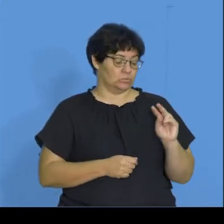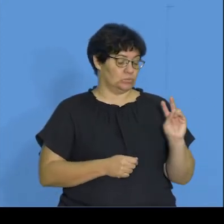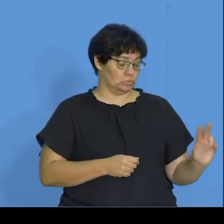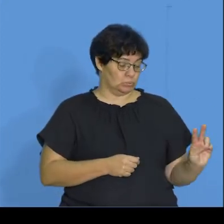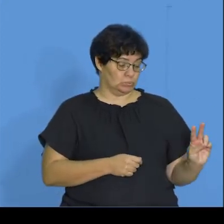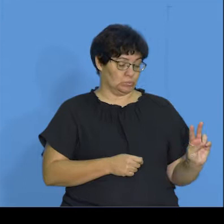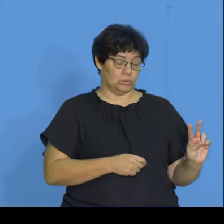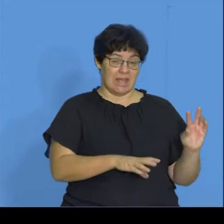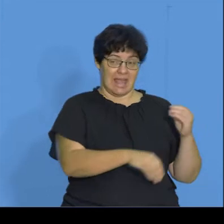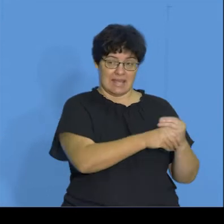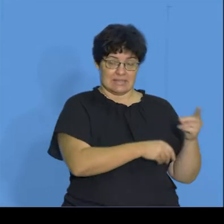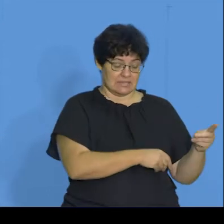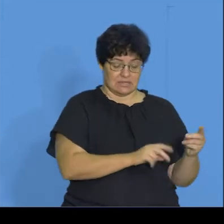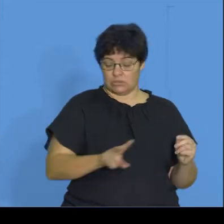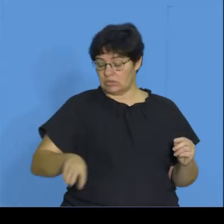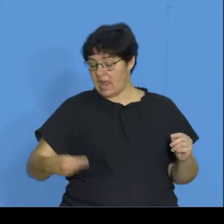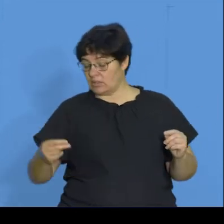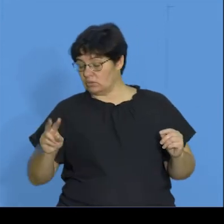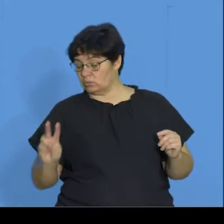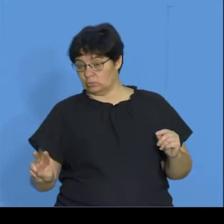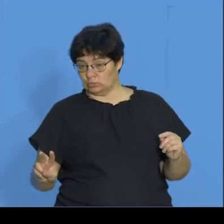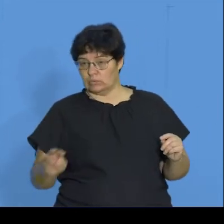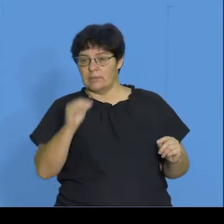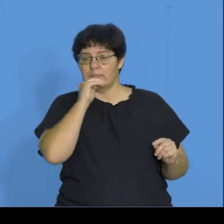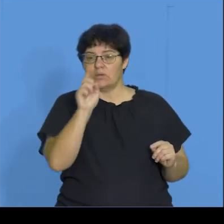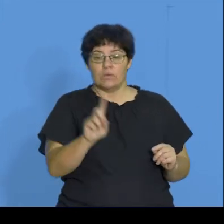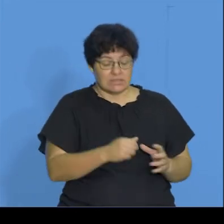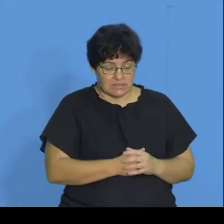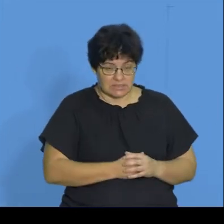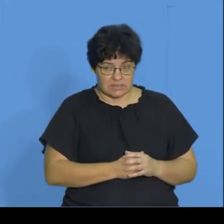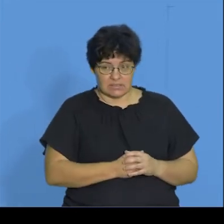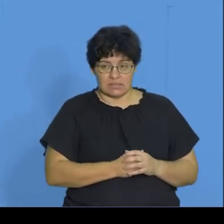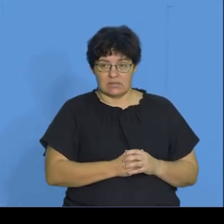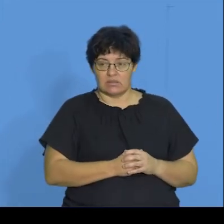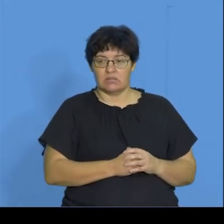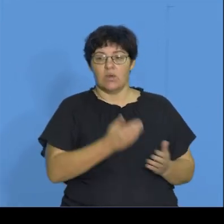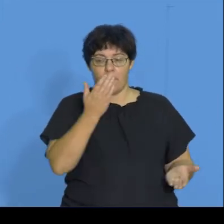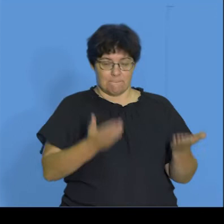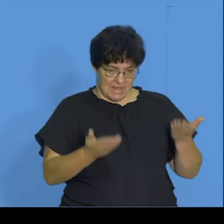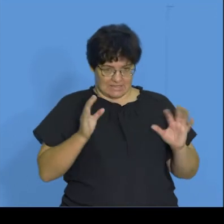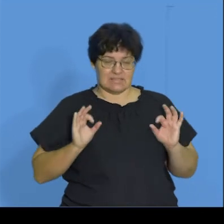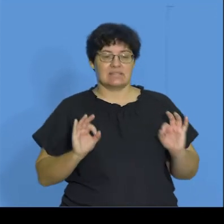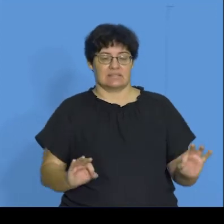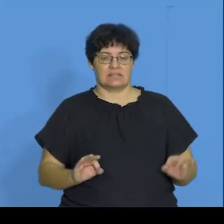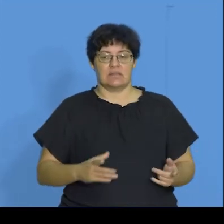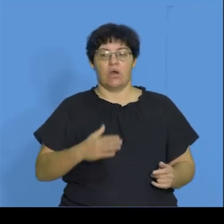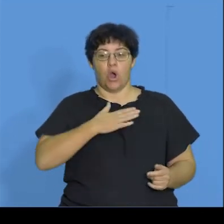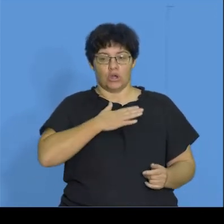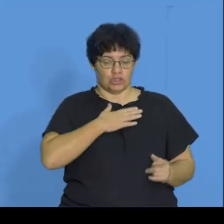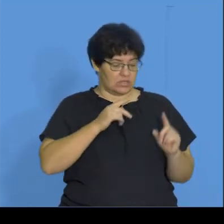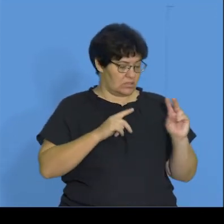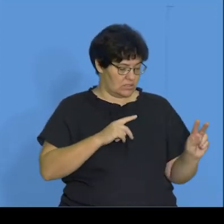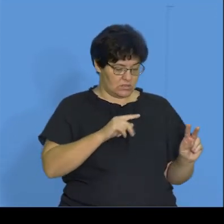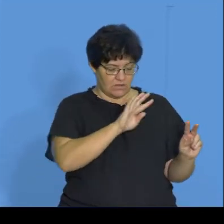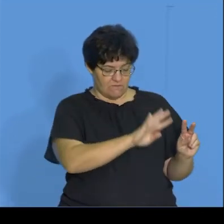here, okay, and we put a 2 there, okay, what does that mean for us? It says the sulfur is balanced. Oxygen, we've got 6,